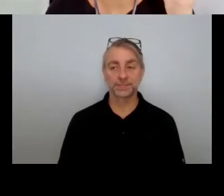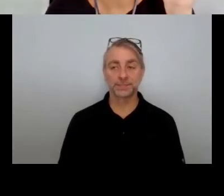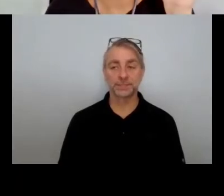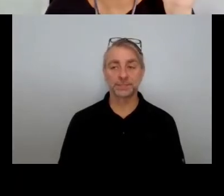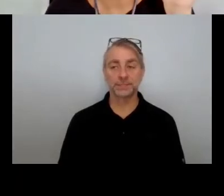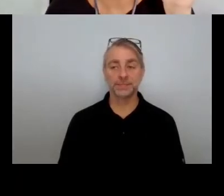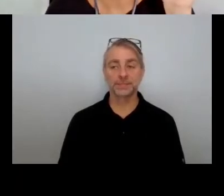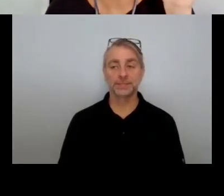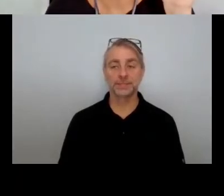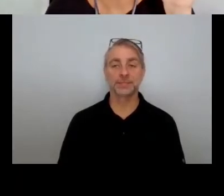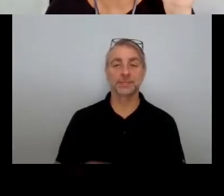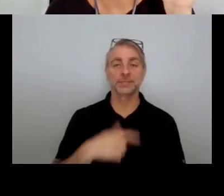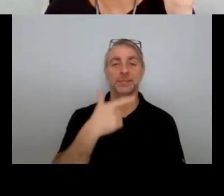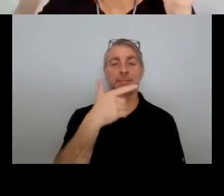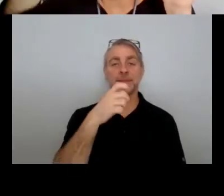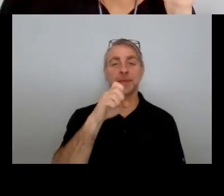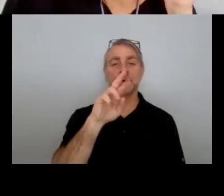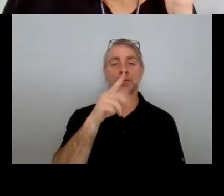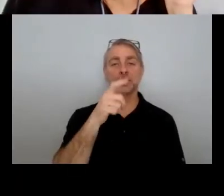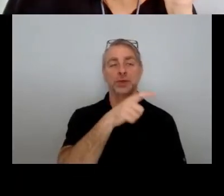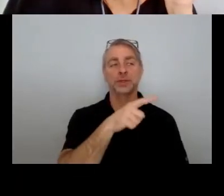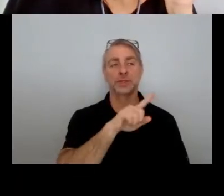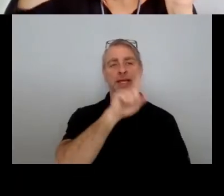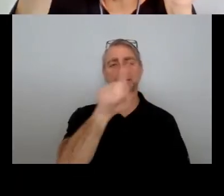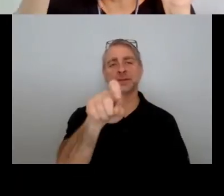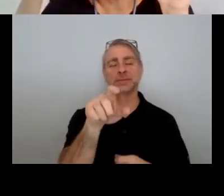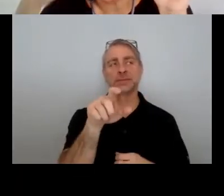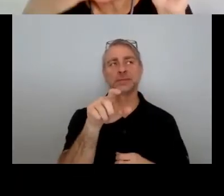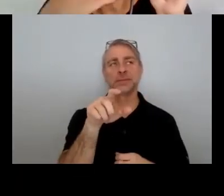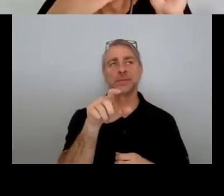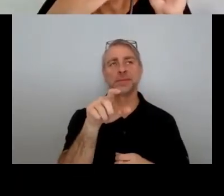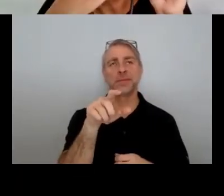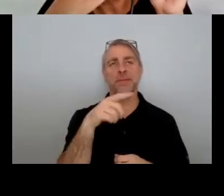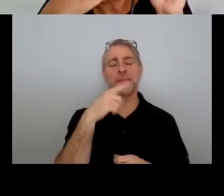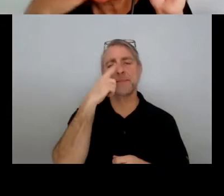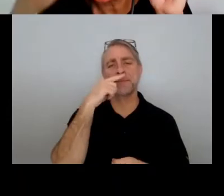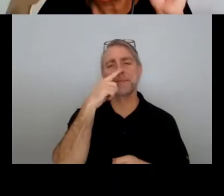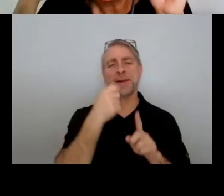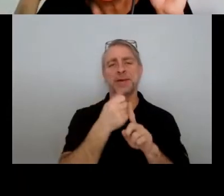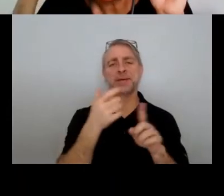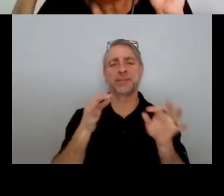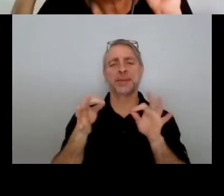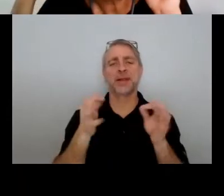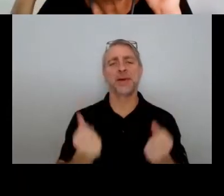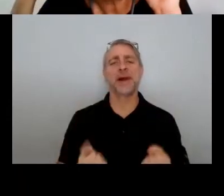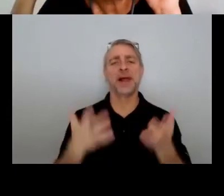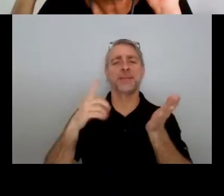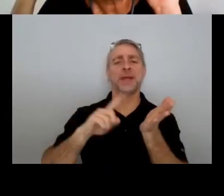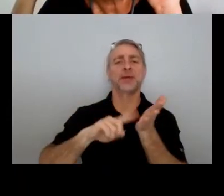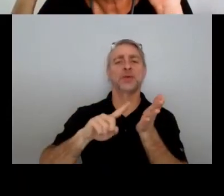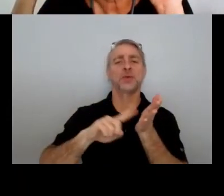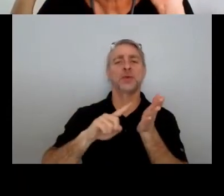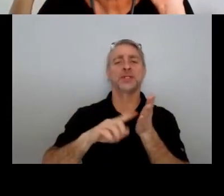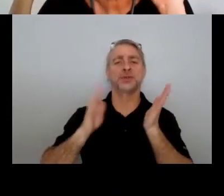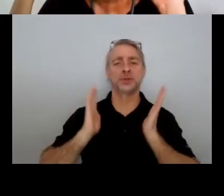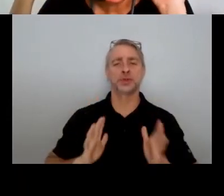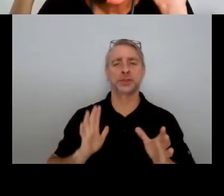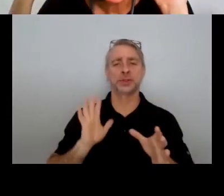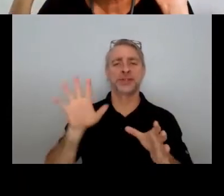In sort of in a similar vein, can you also speak to about how many researchers should be involved in the